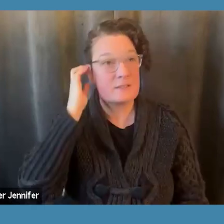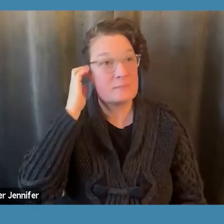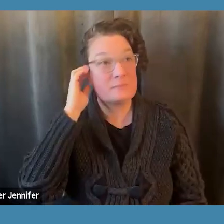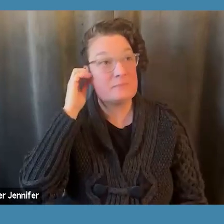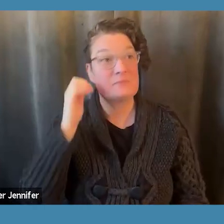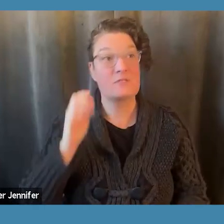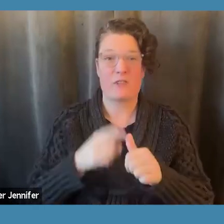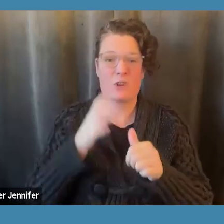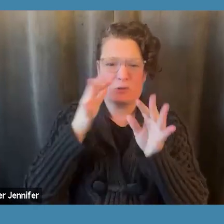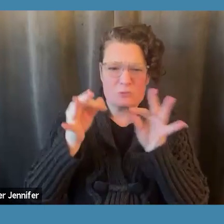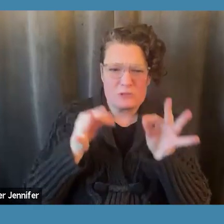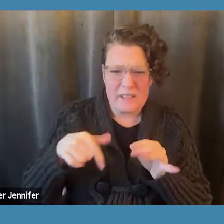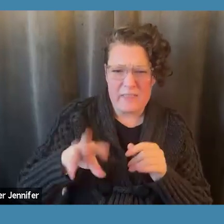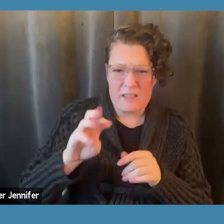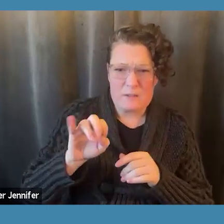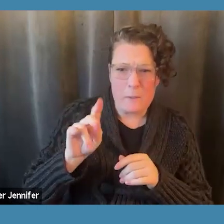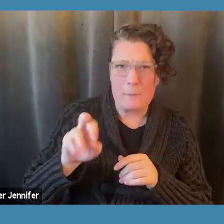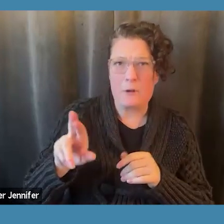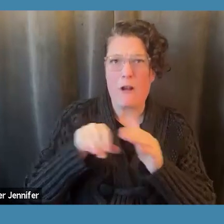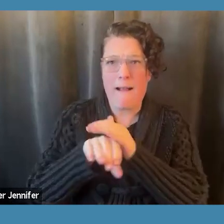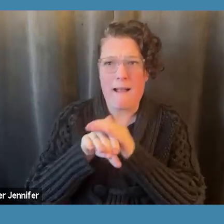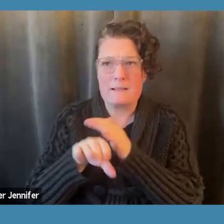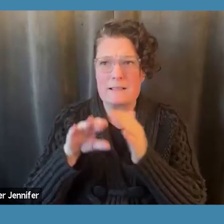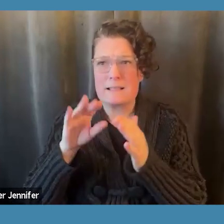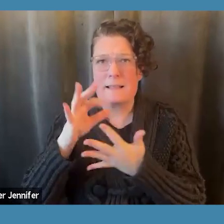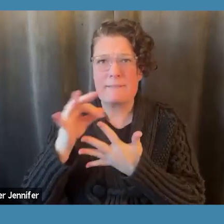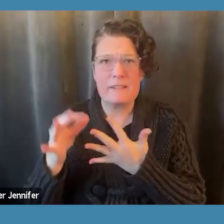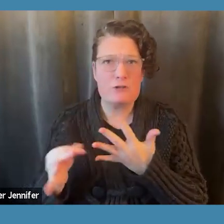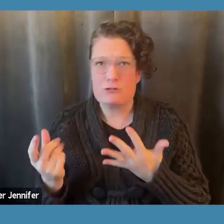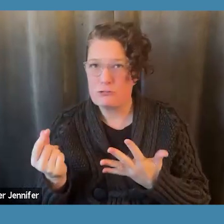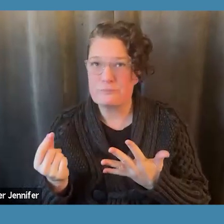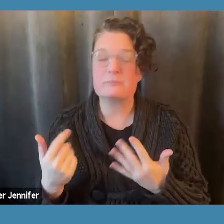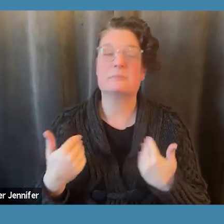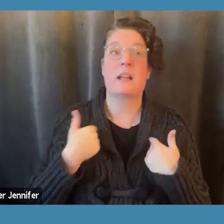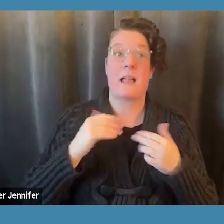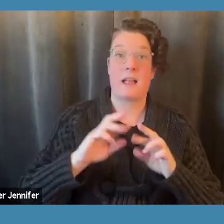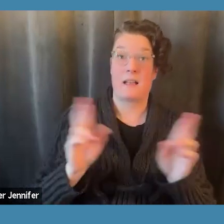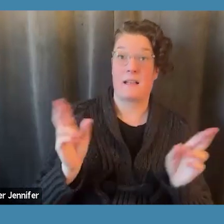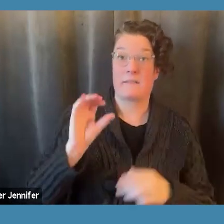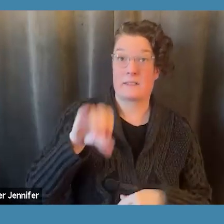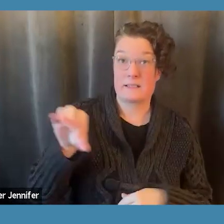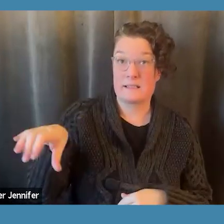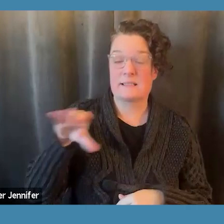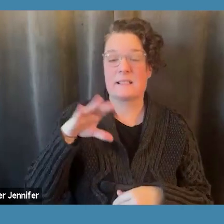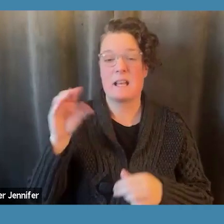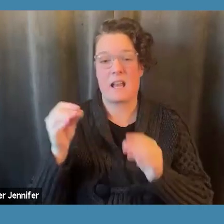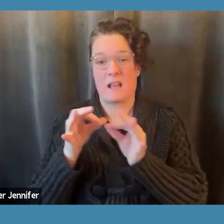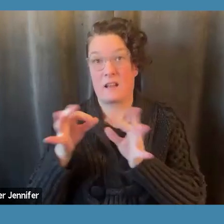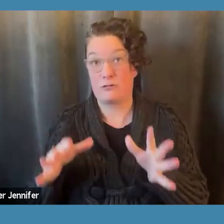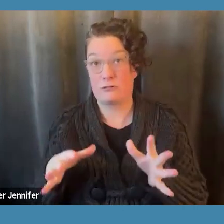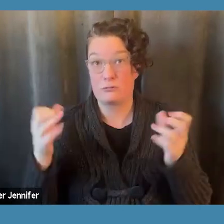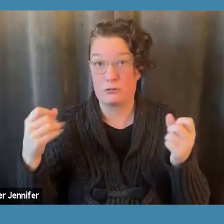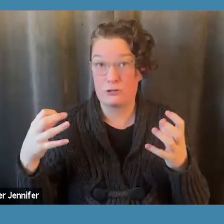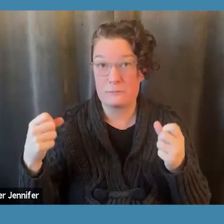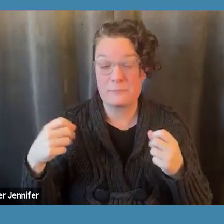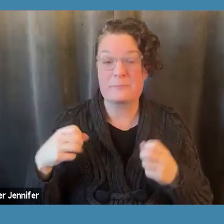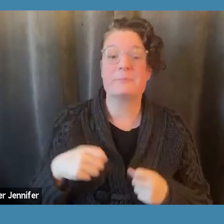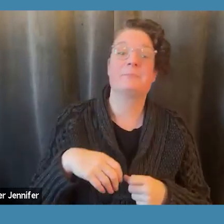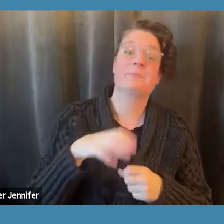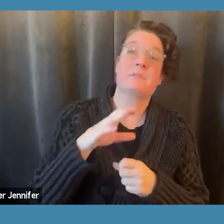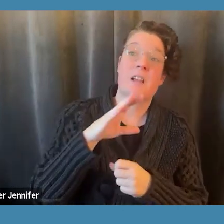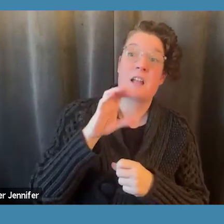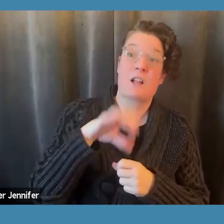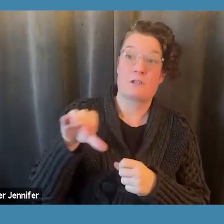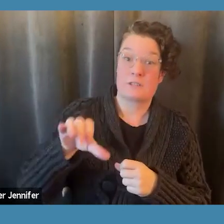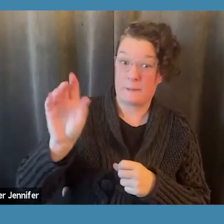webinar. Our webinar includes closed captions and American Sign Language. Closed captions are available